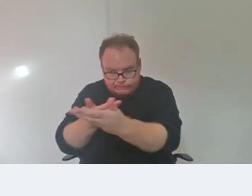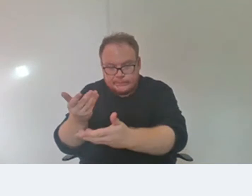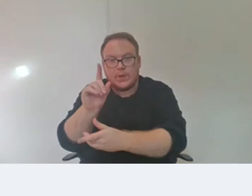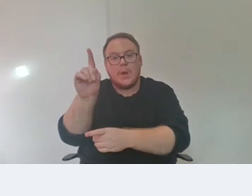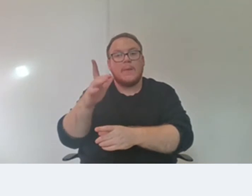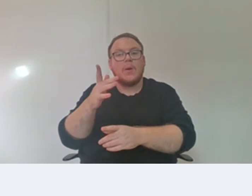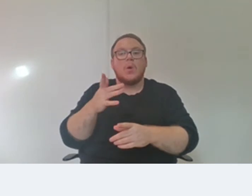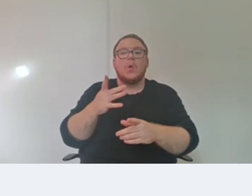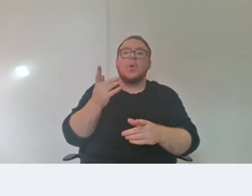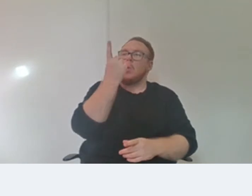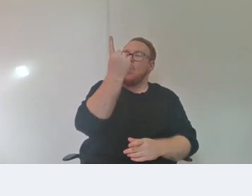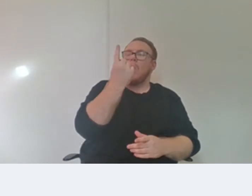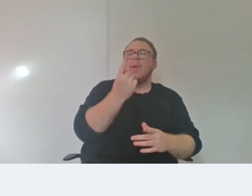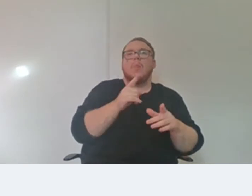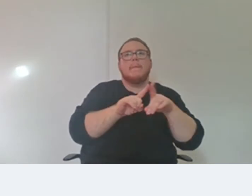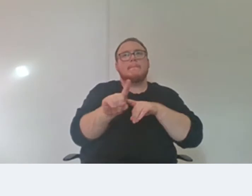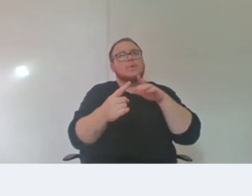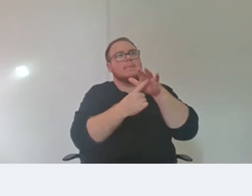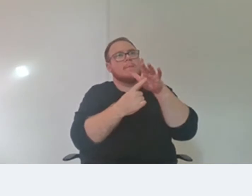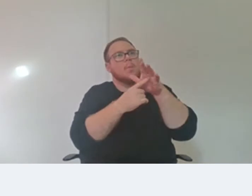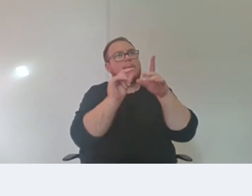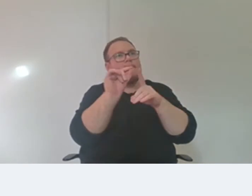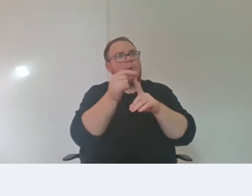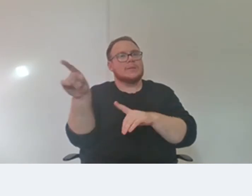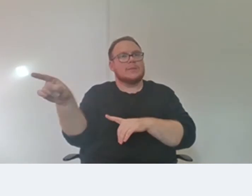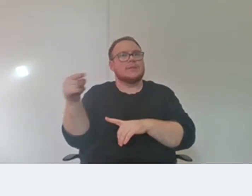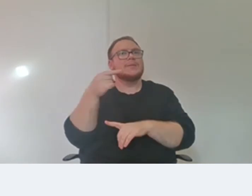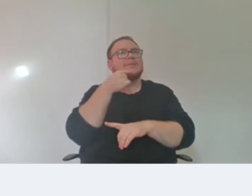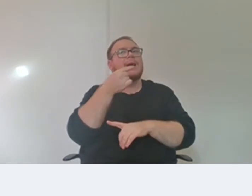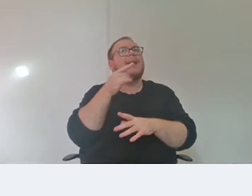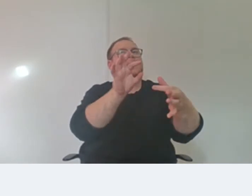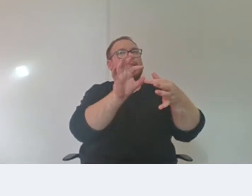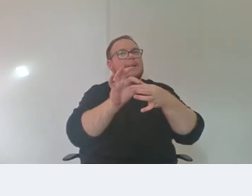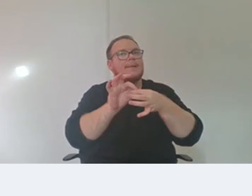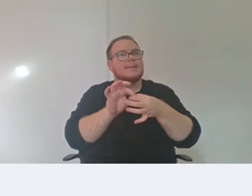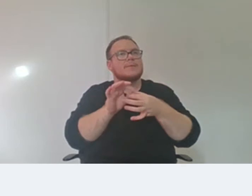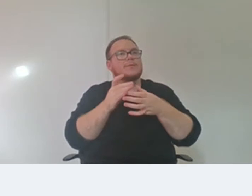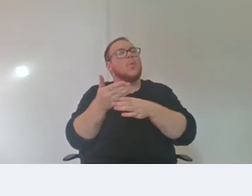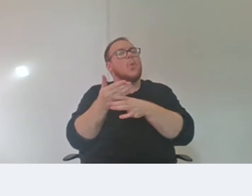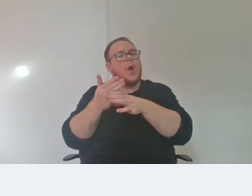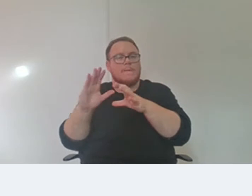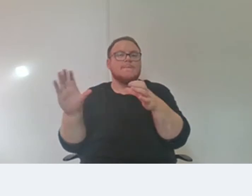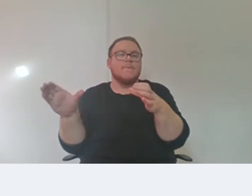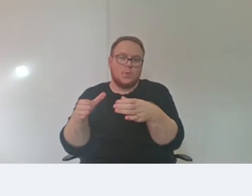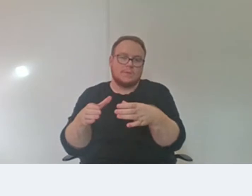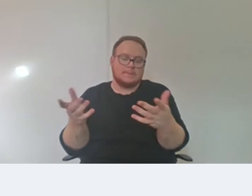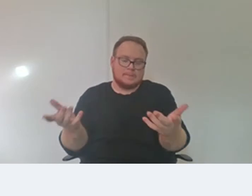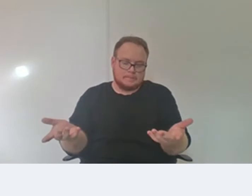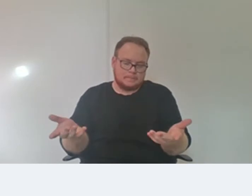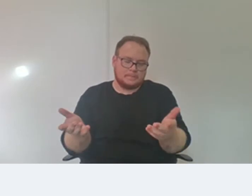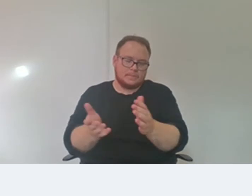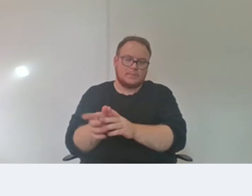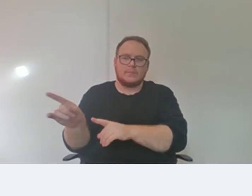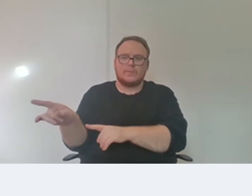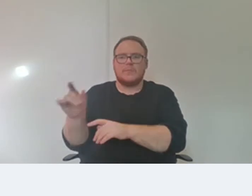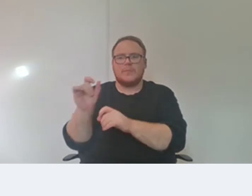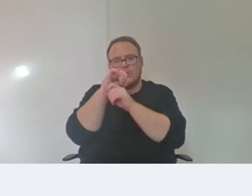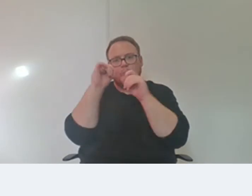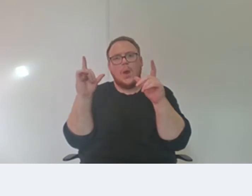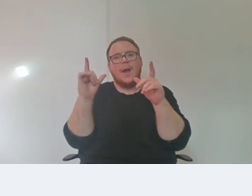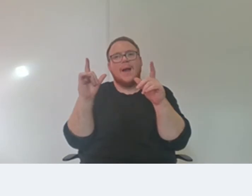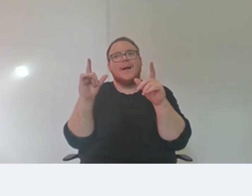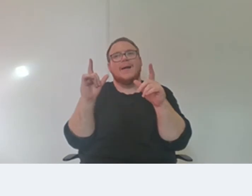important points links to the previous conversation about workforce, really. And as I'm sure you're aware,